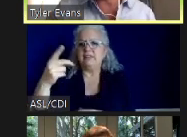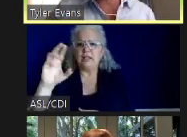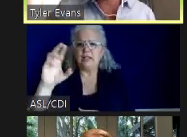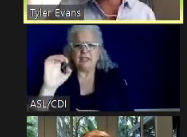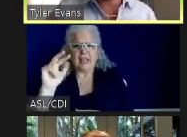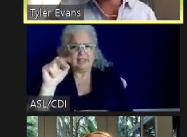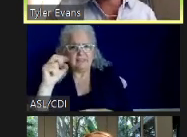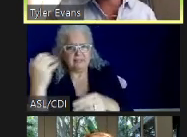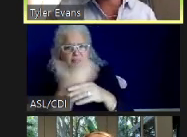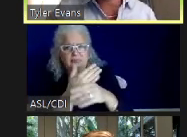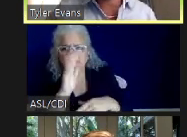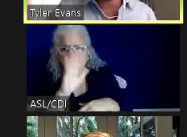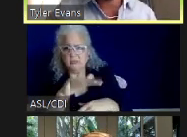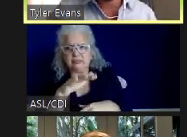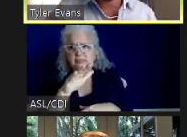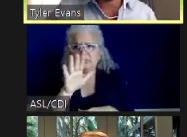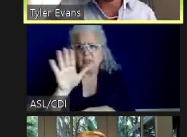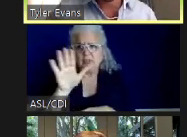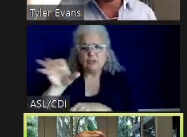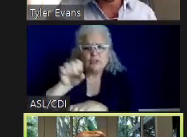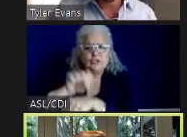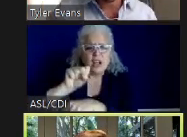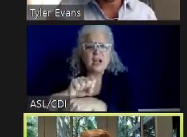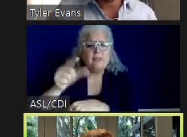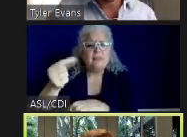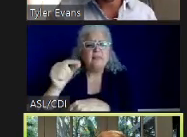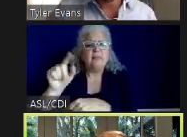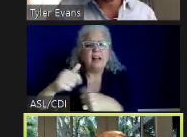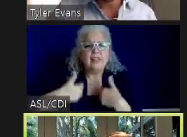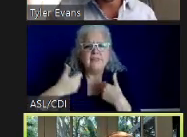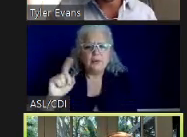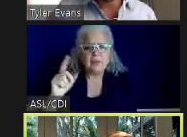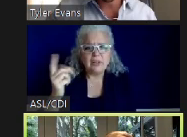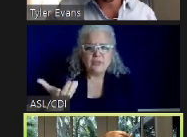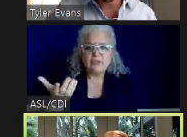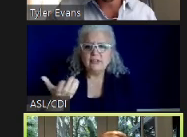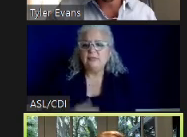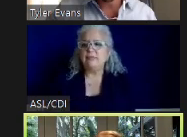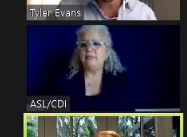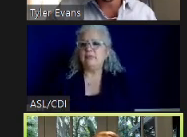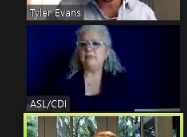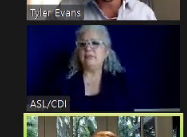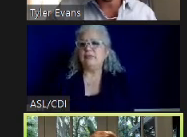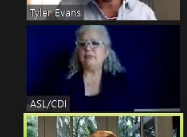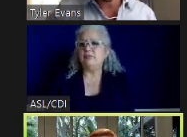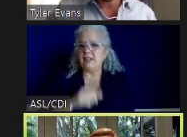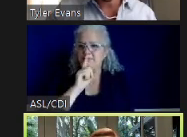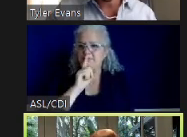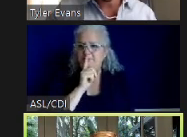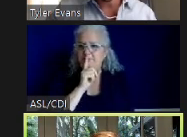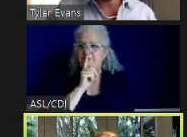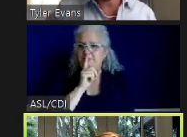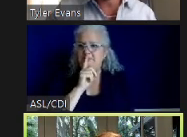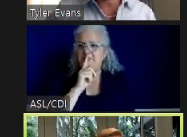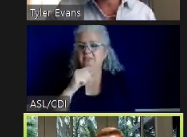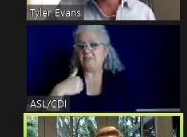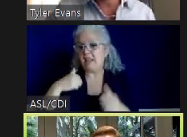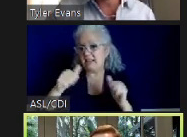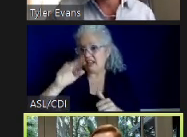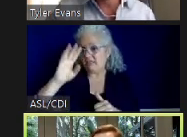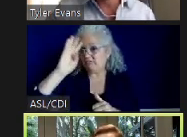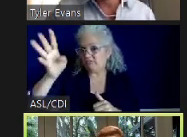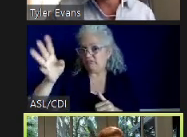or residential status? For this particular example, I don't have one, but I could make one up based on some of the